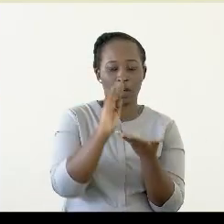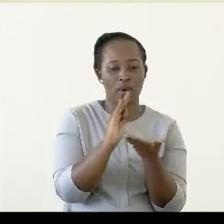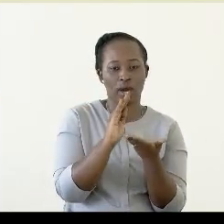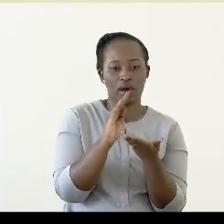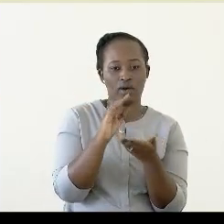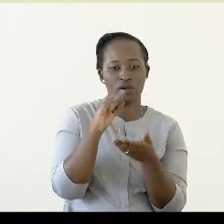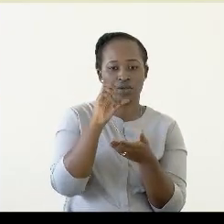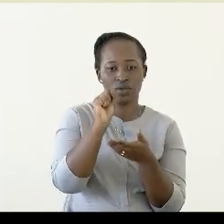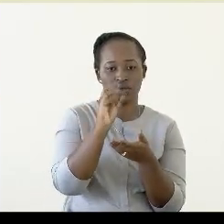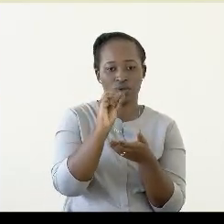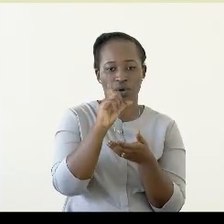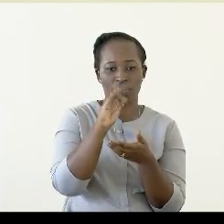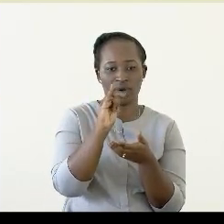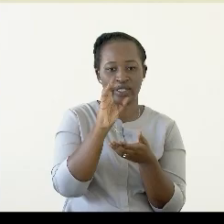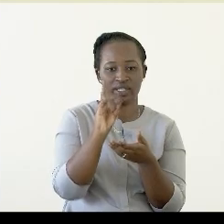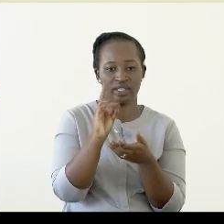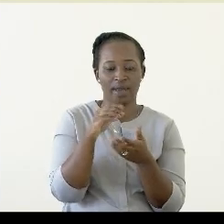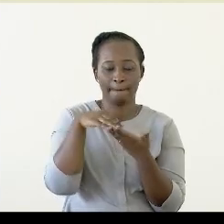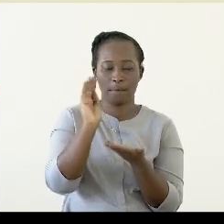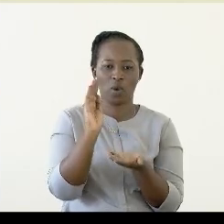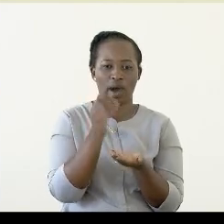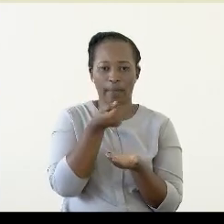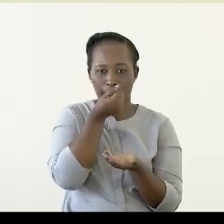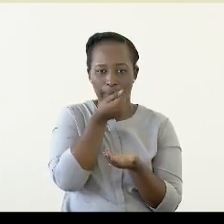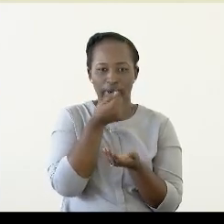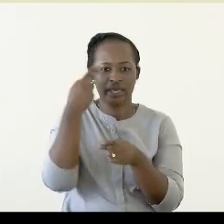given temperature is called